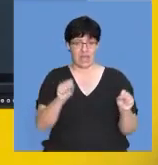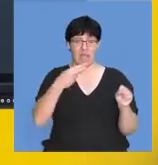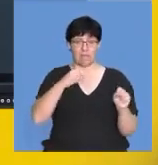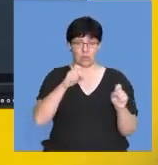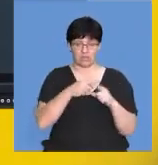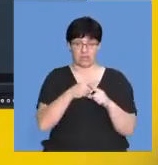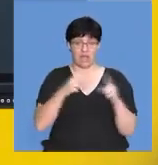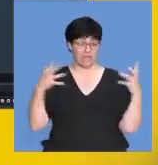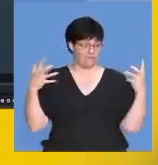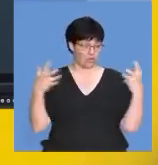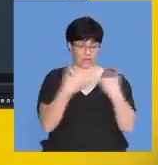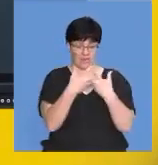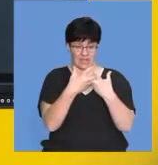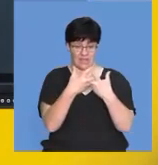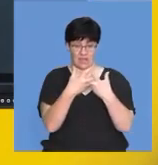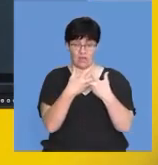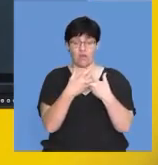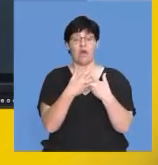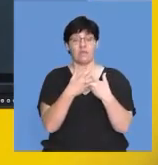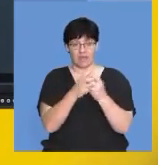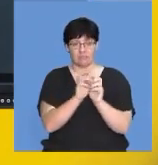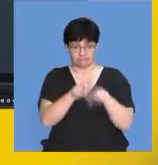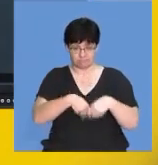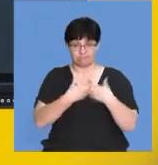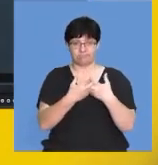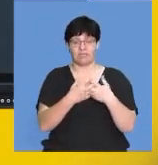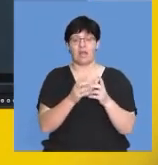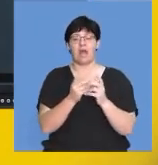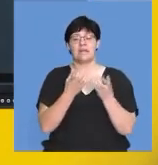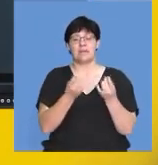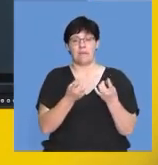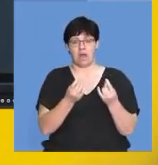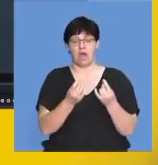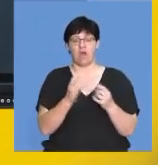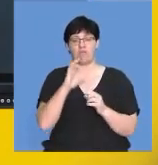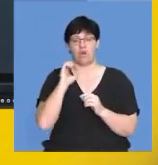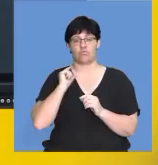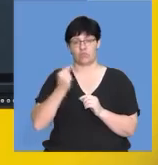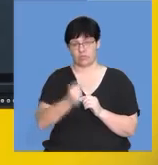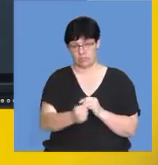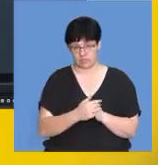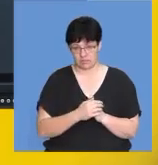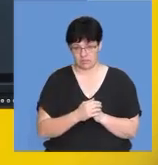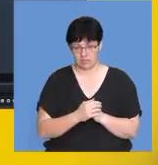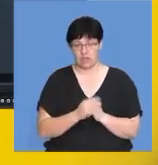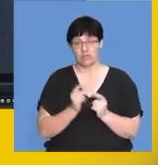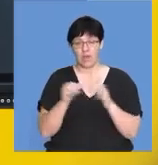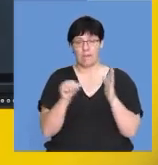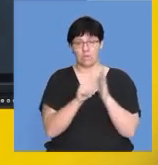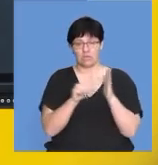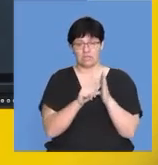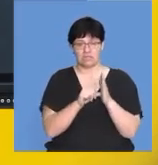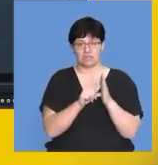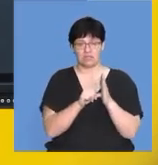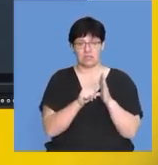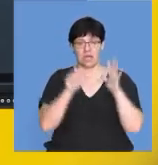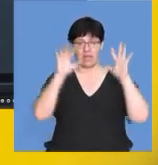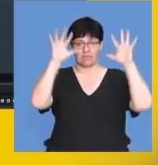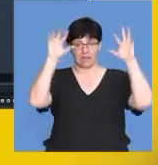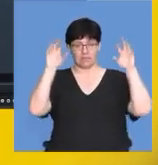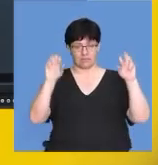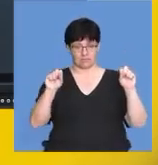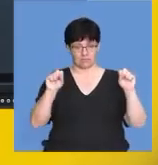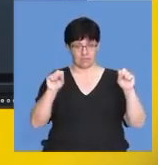when they fuse together, they restore the diploid number of chromosomes. So it's important that during gametogenesis